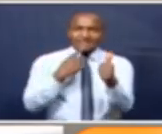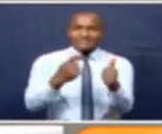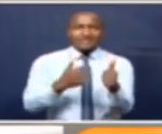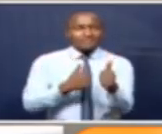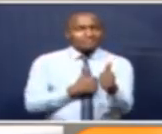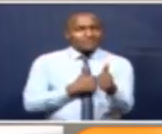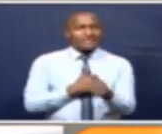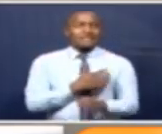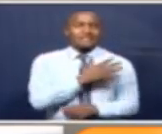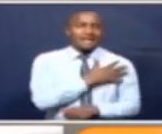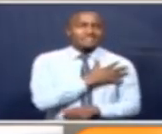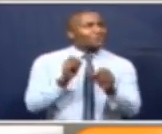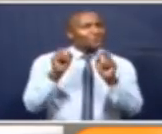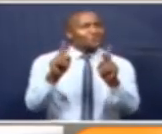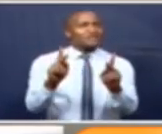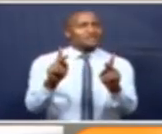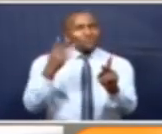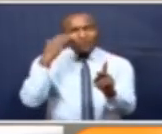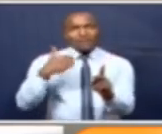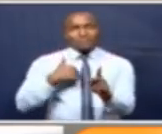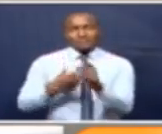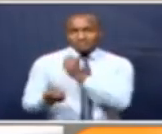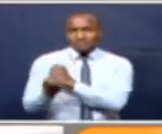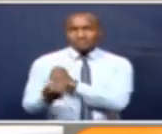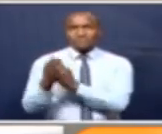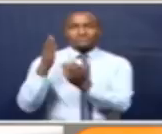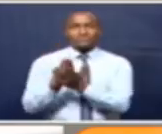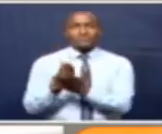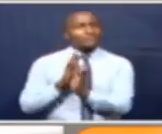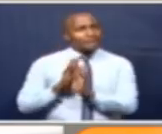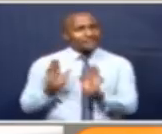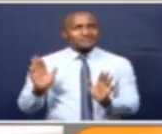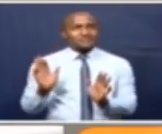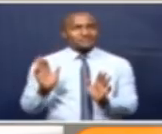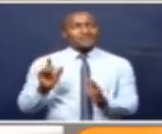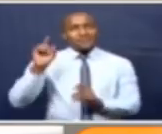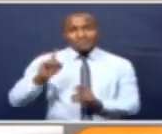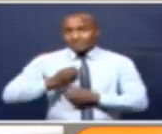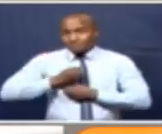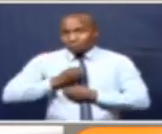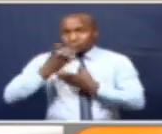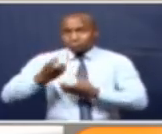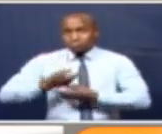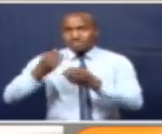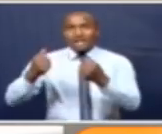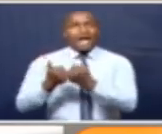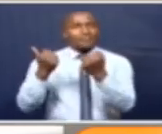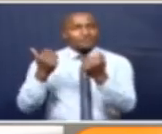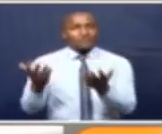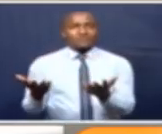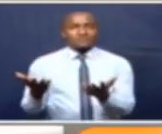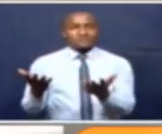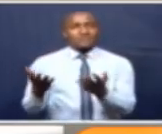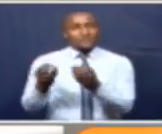be called a NASA Mall, so be it. But we have to speak up the truth. We have to say what is going on and find